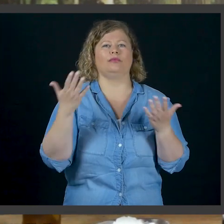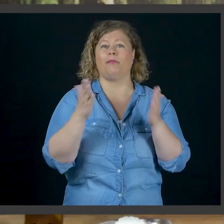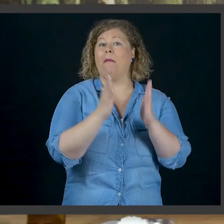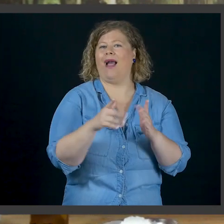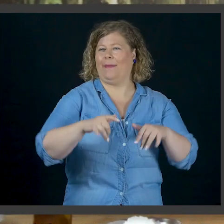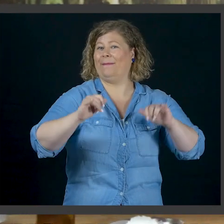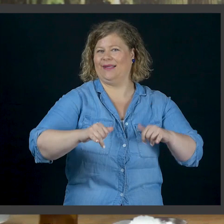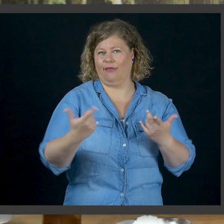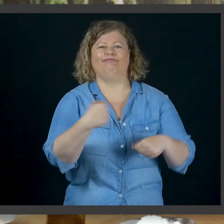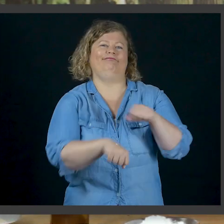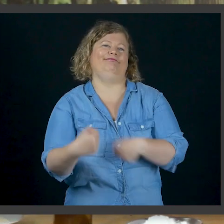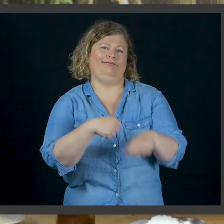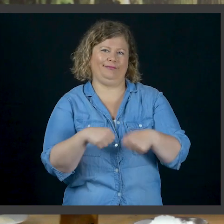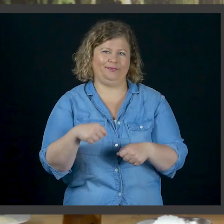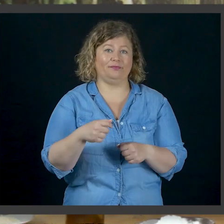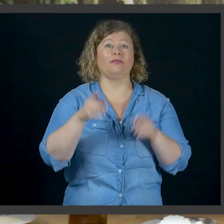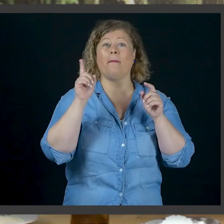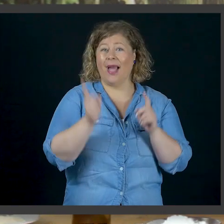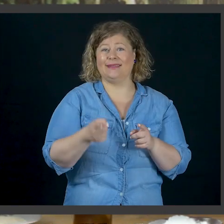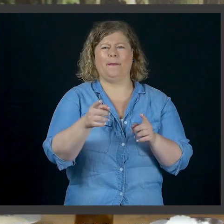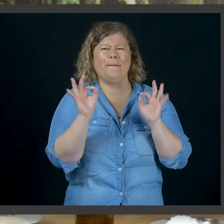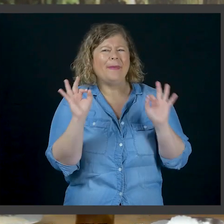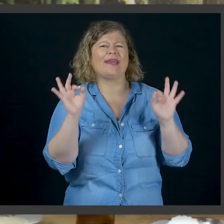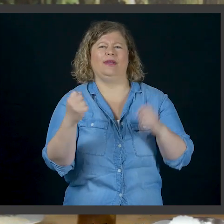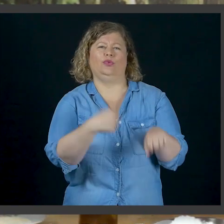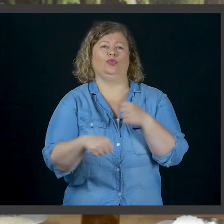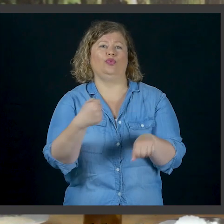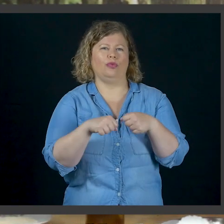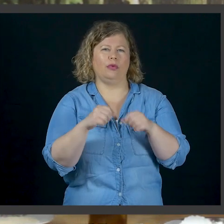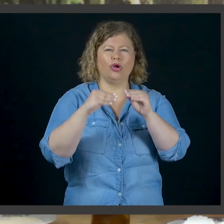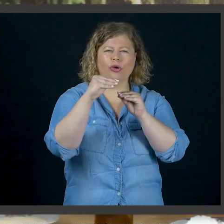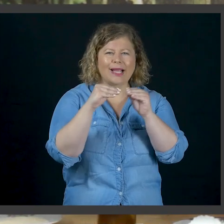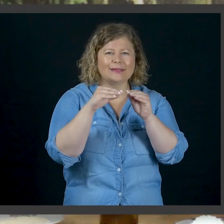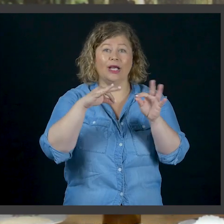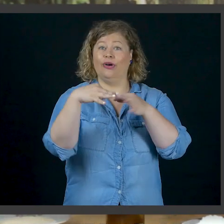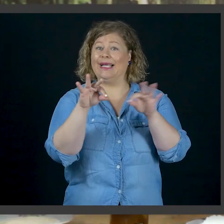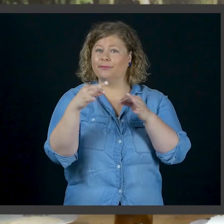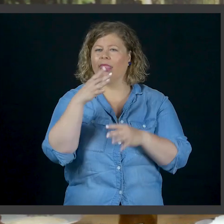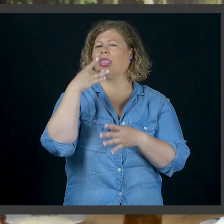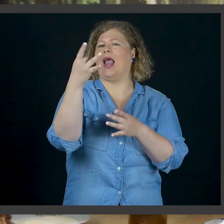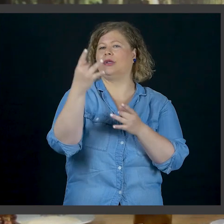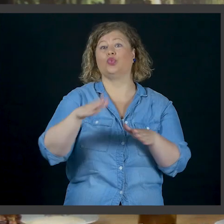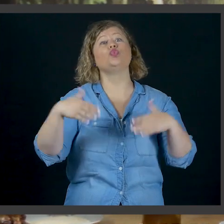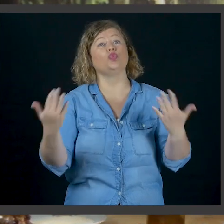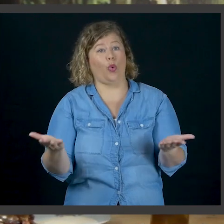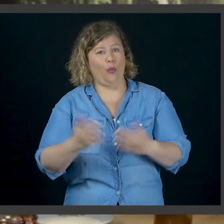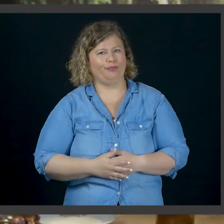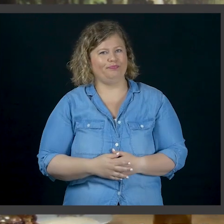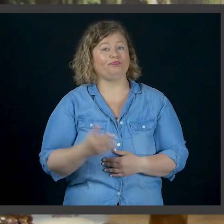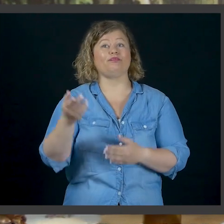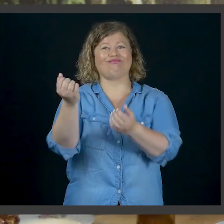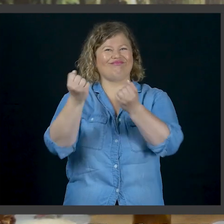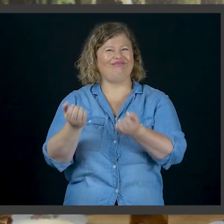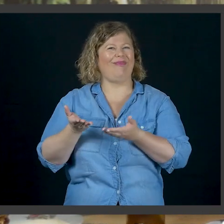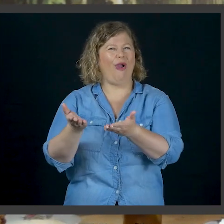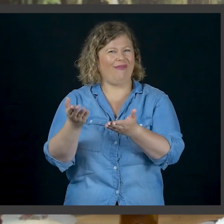pizza is the dough. You have to make the perfect dough to be crunchy, crispy, and delicious. So preheat our